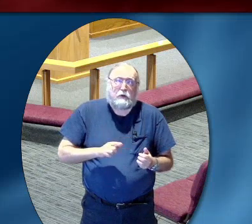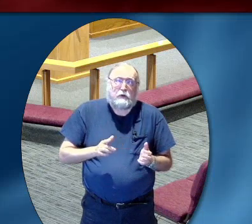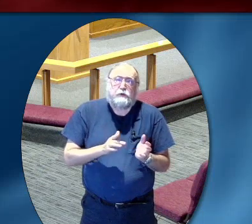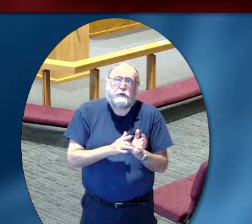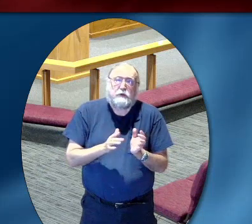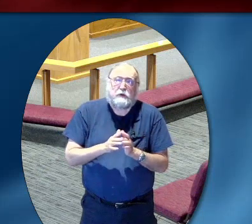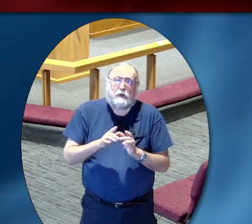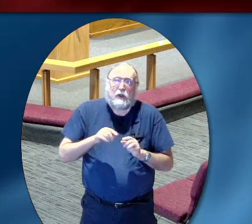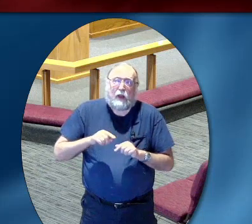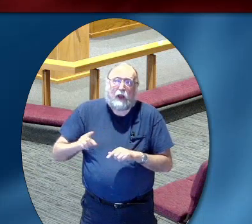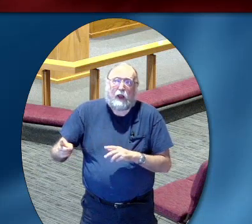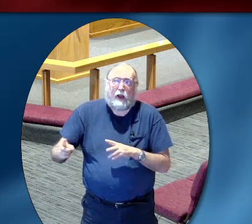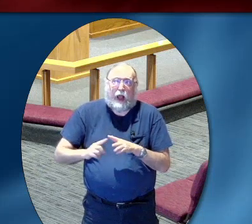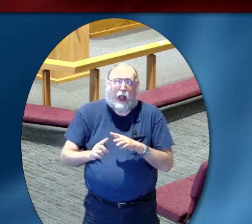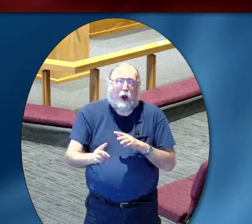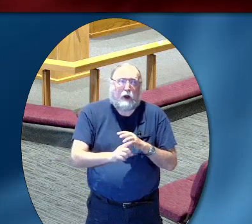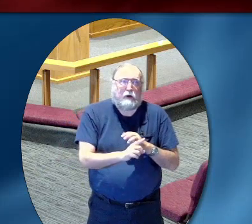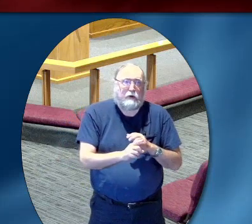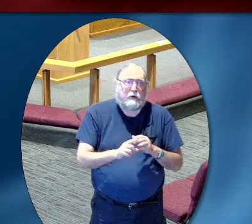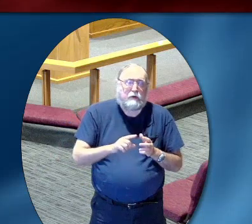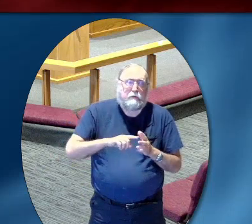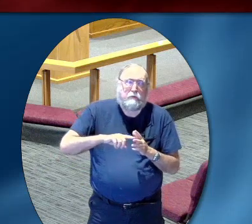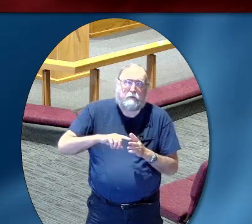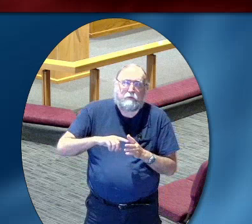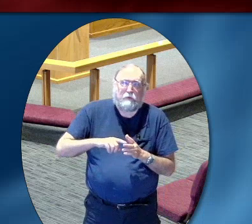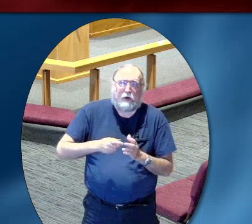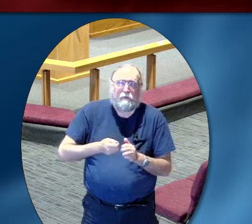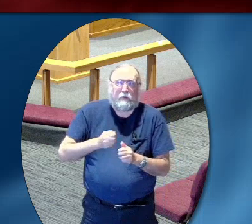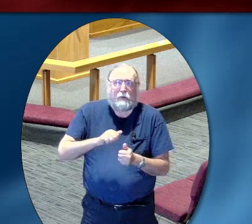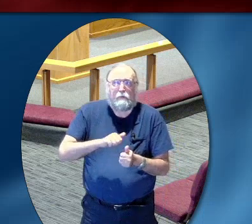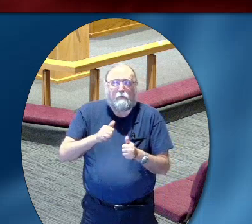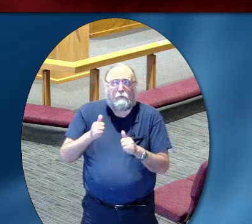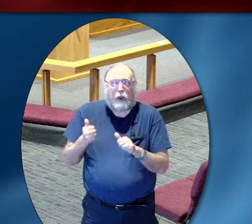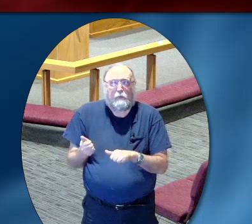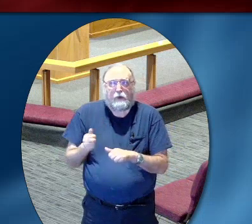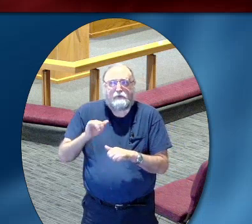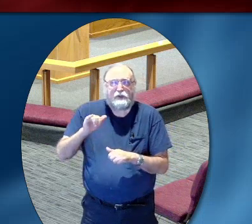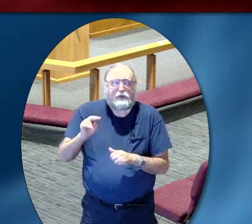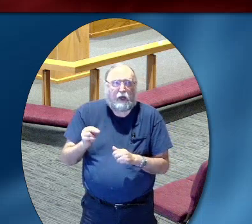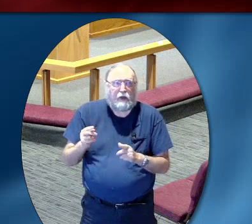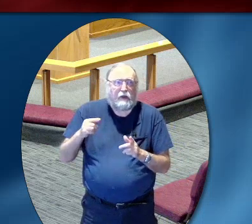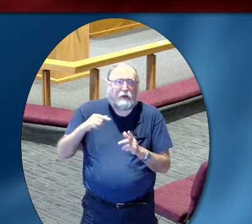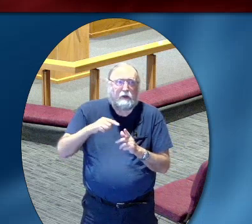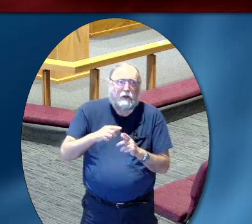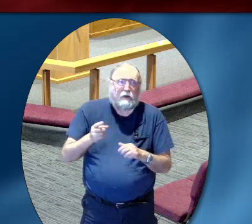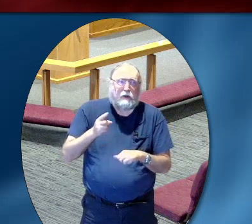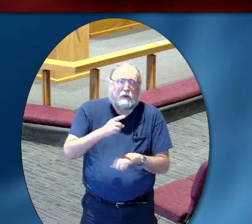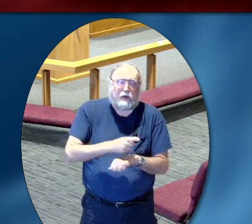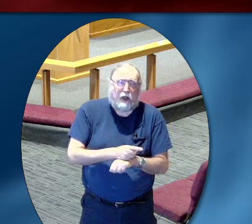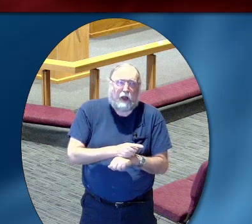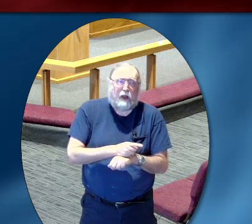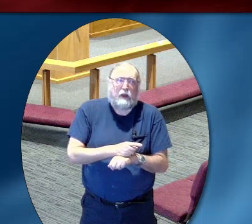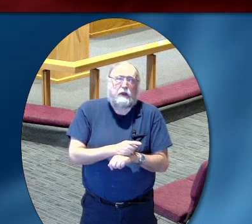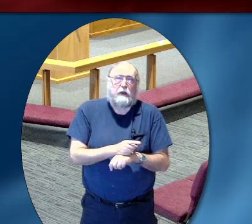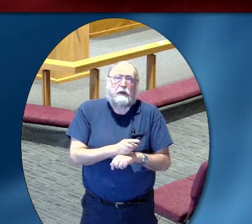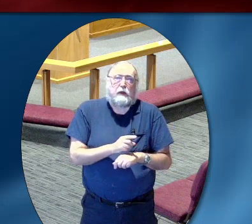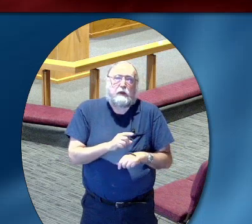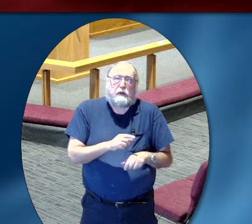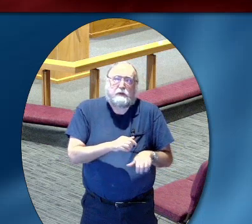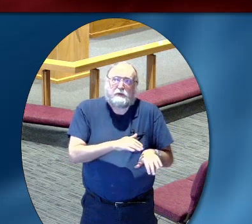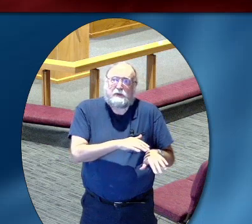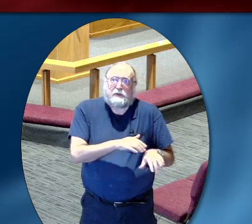in and out among us, becoming from the baptism of John until the beginning when he